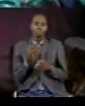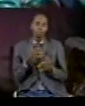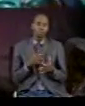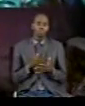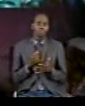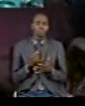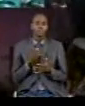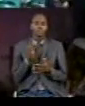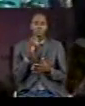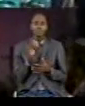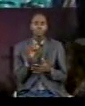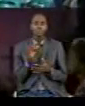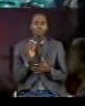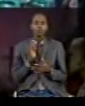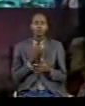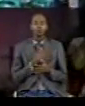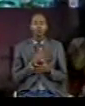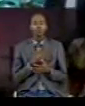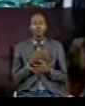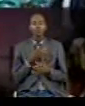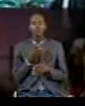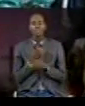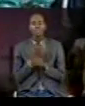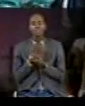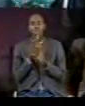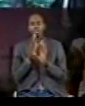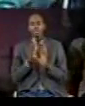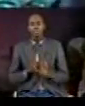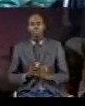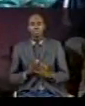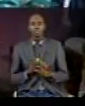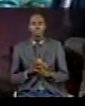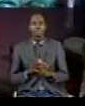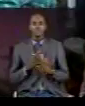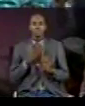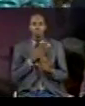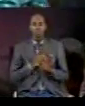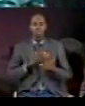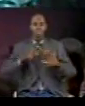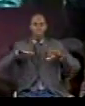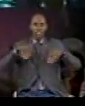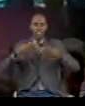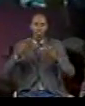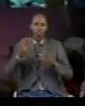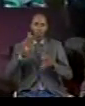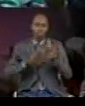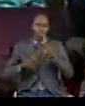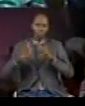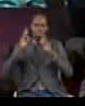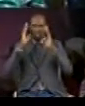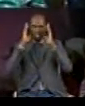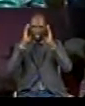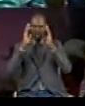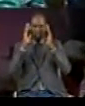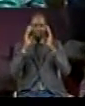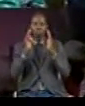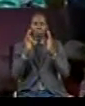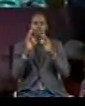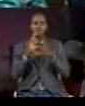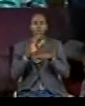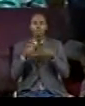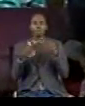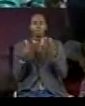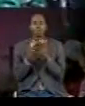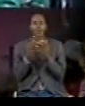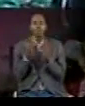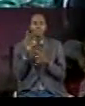our counselors, please give them attention, all the people. Don't allow the insects